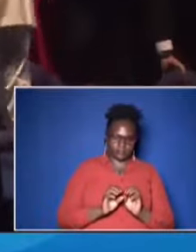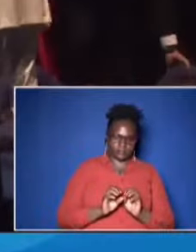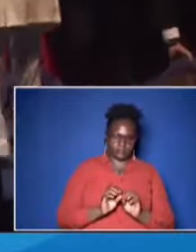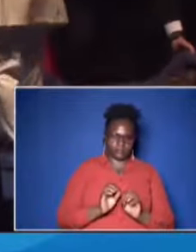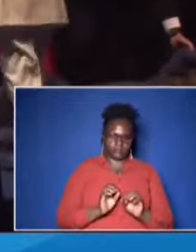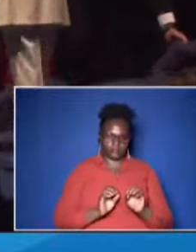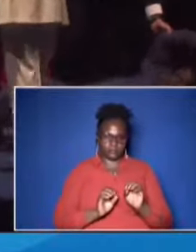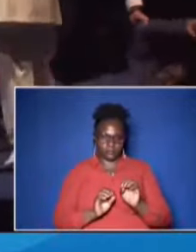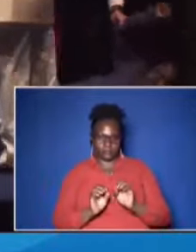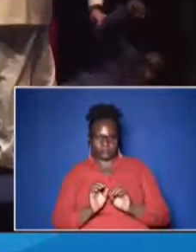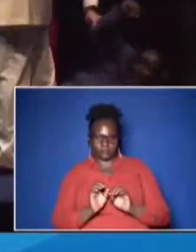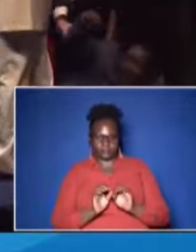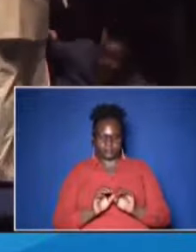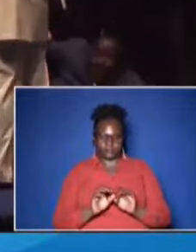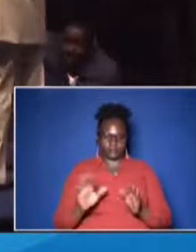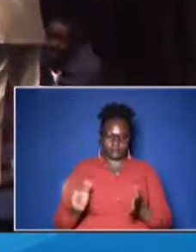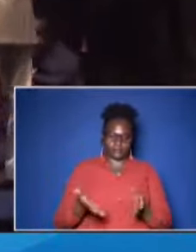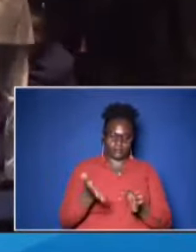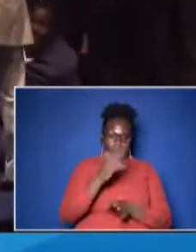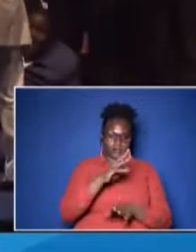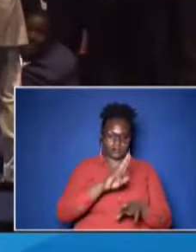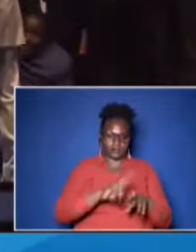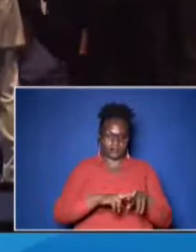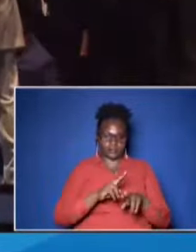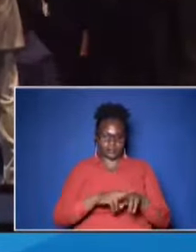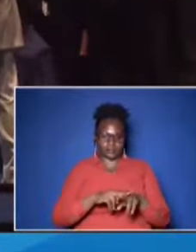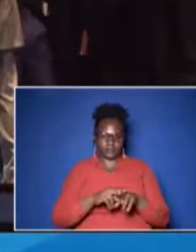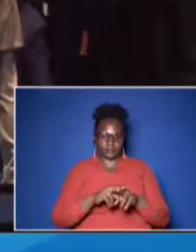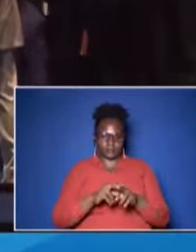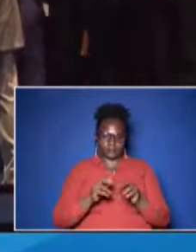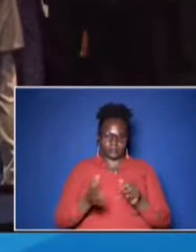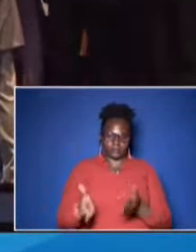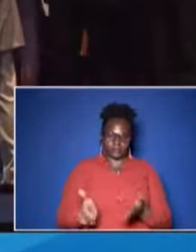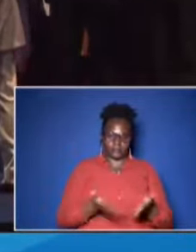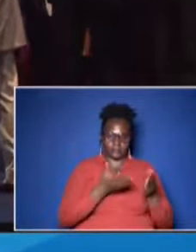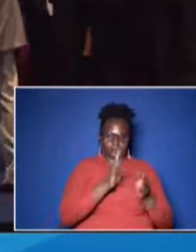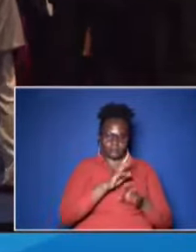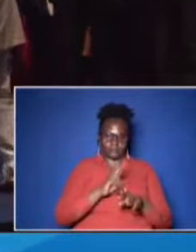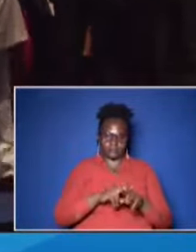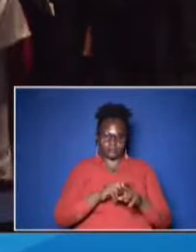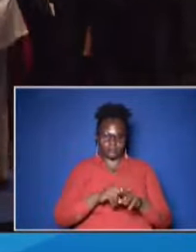please pick him up take him back please come